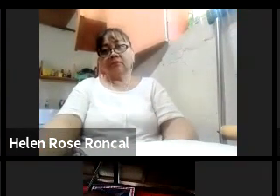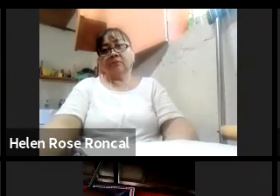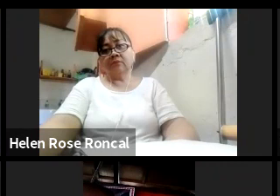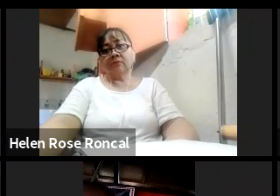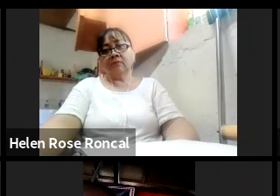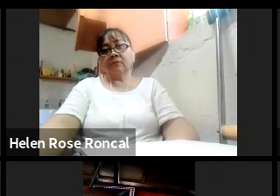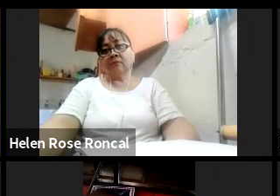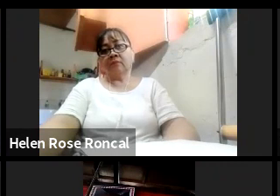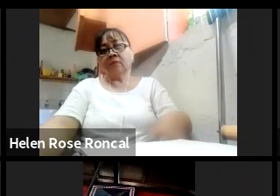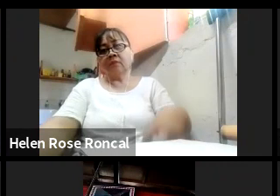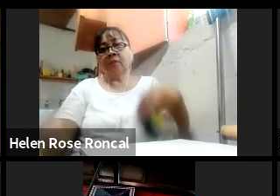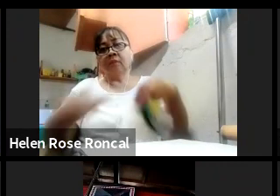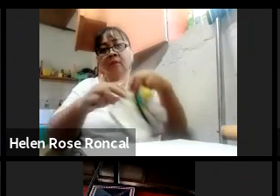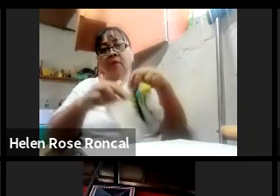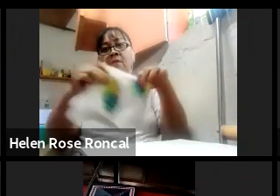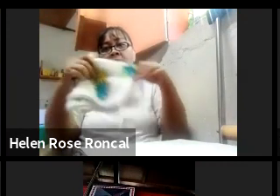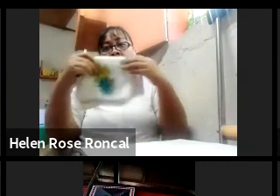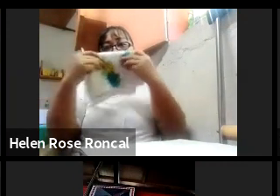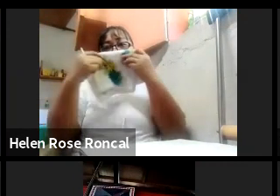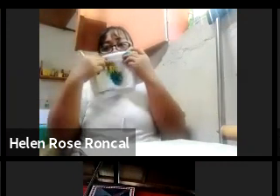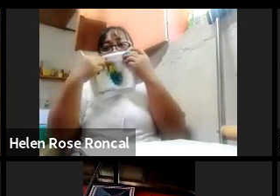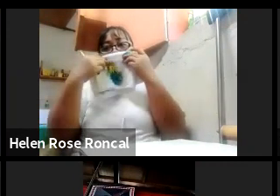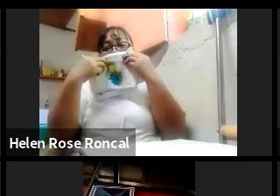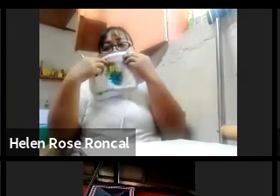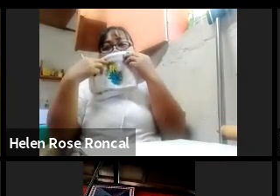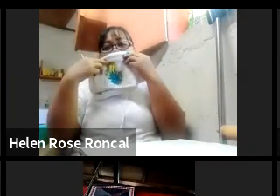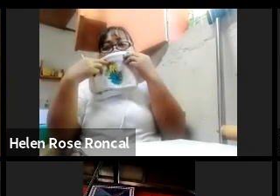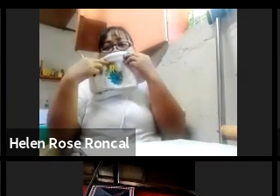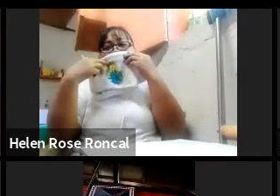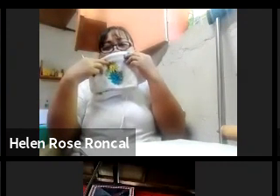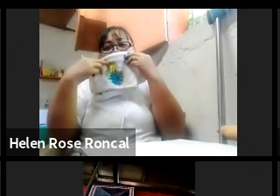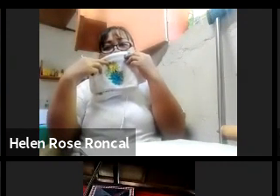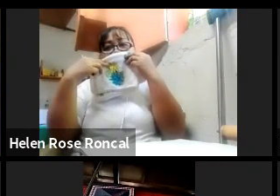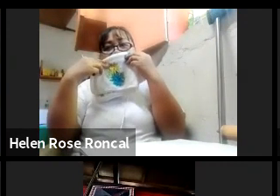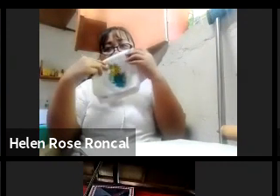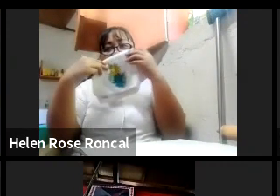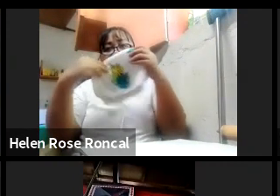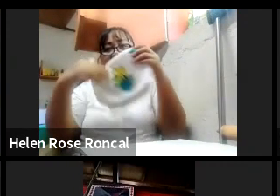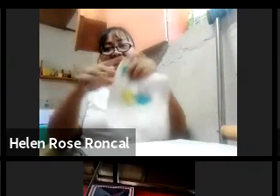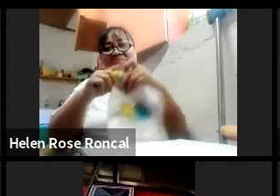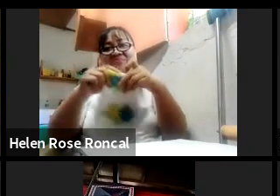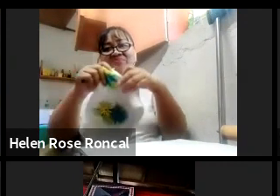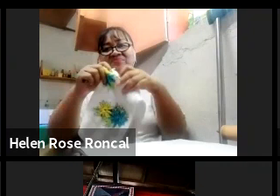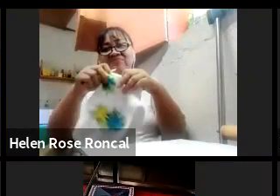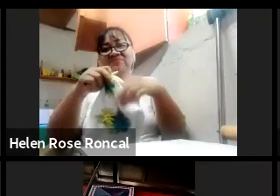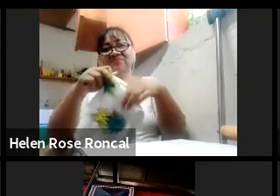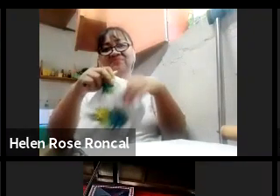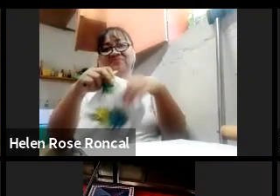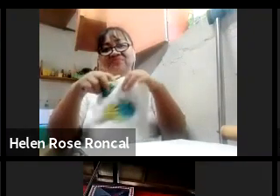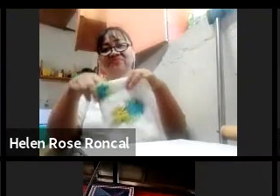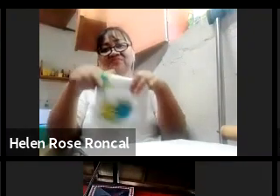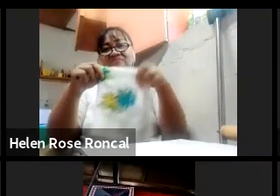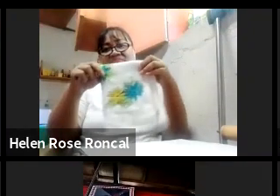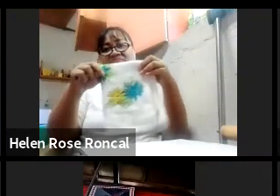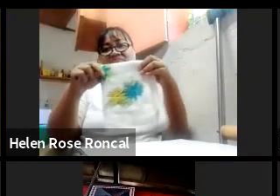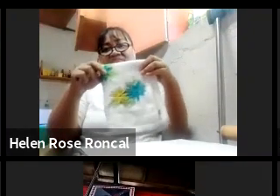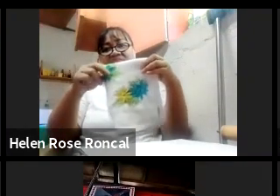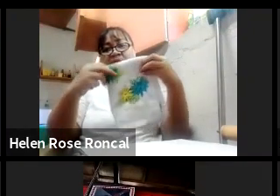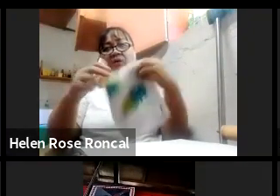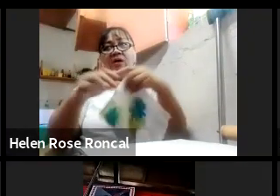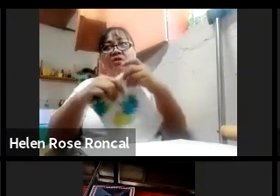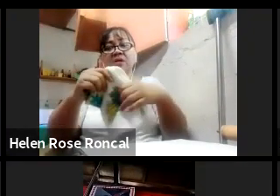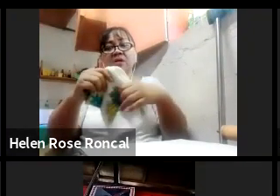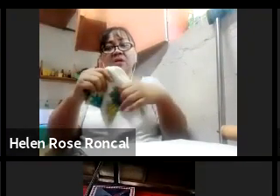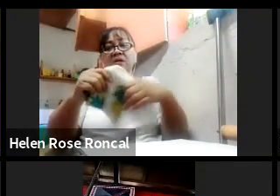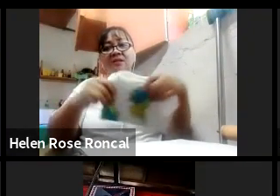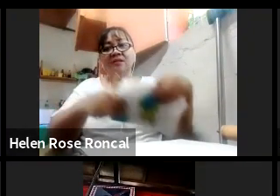PowerPoint. Ayan. Wala kaming load. Sige, ano lang, na lang. Oh, wala load